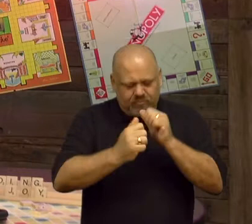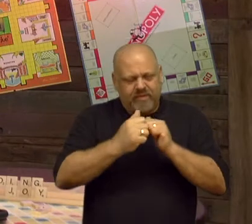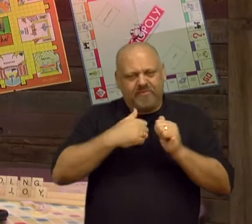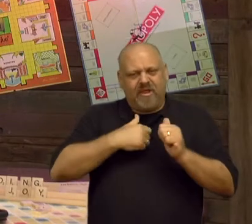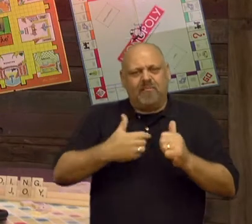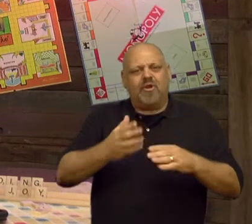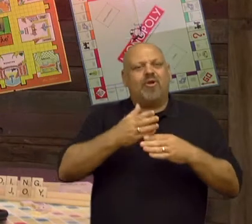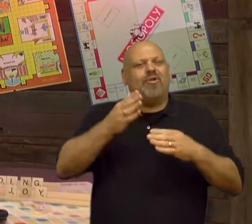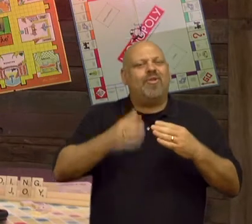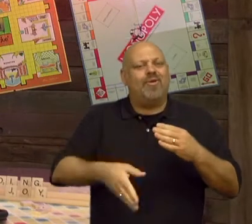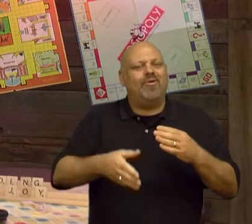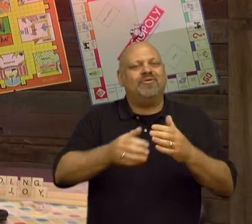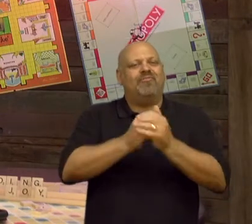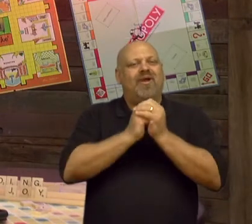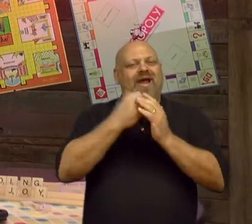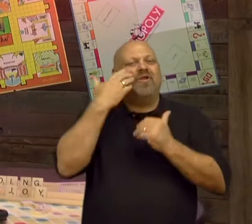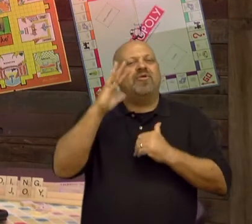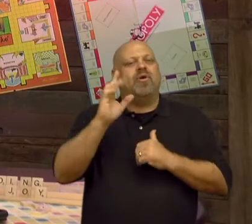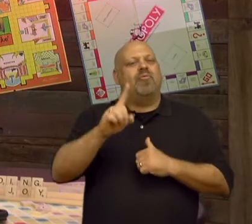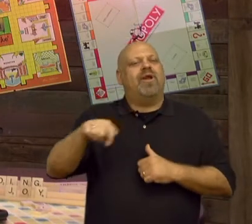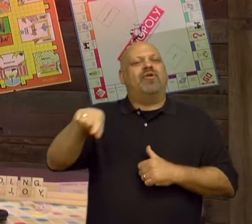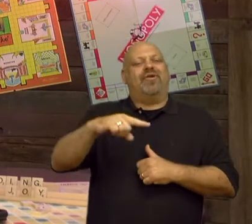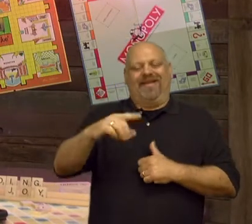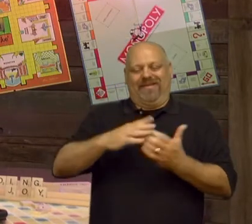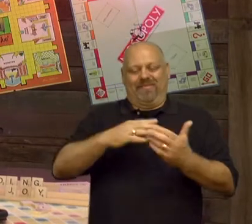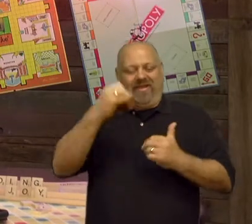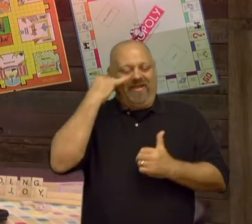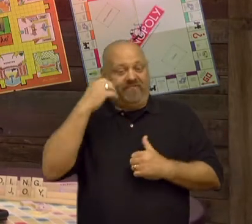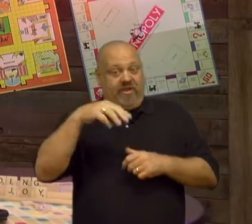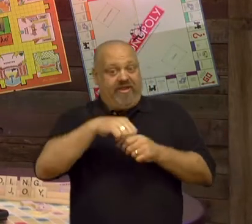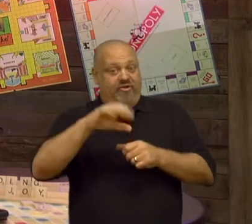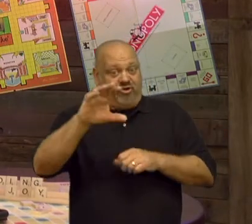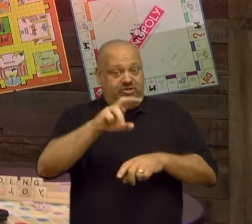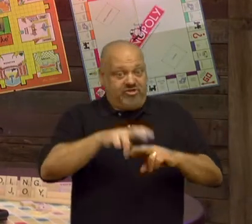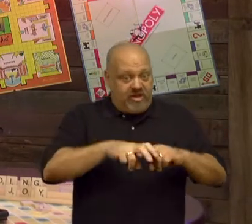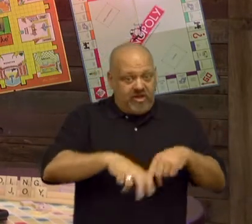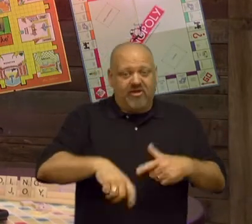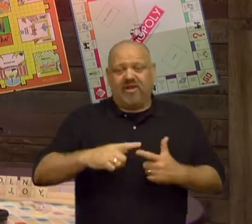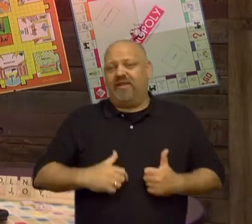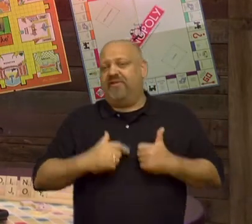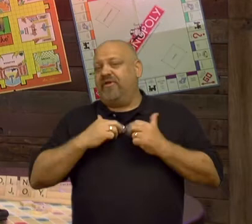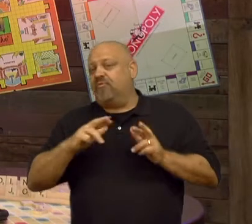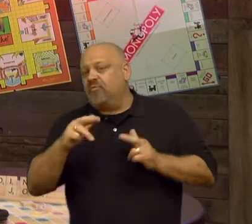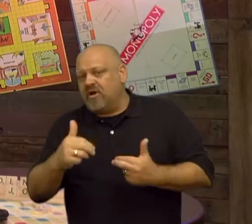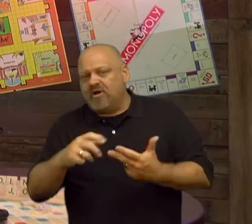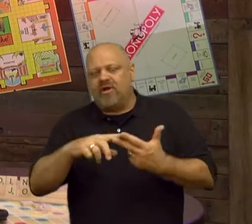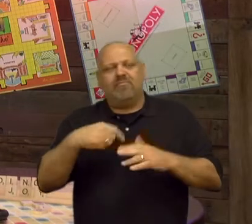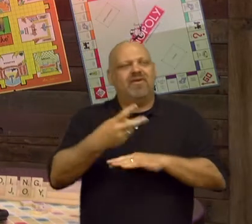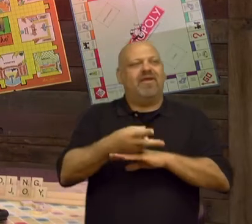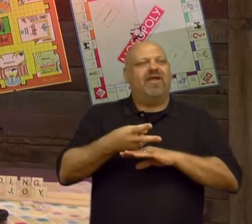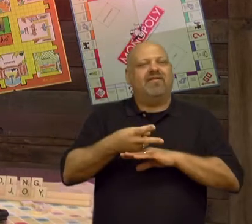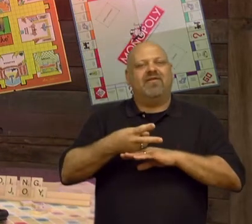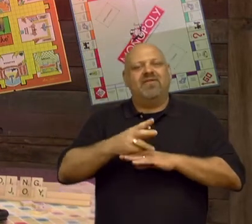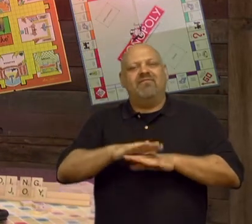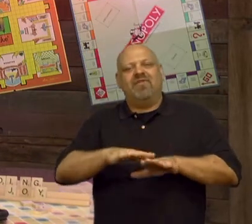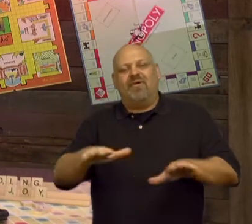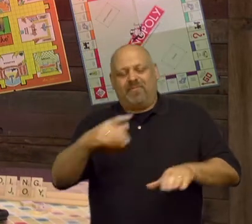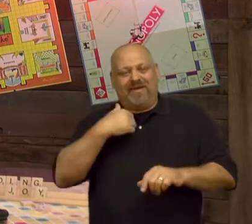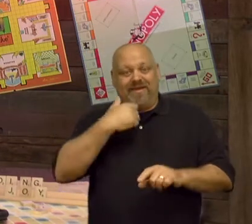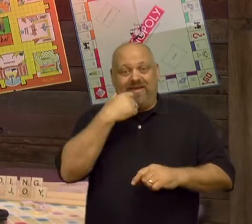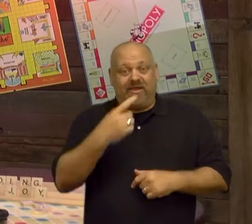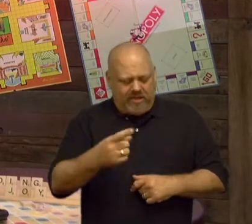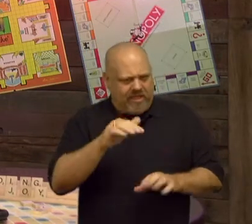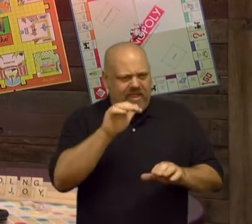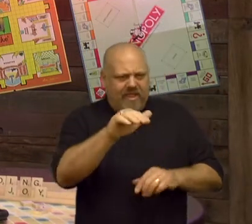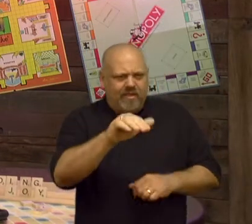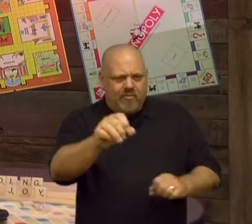with me? I'm gonna close in prayer. I don't know where you're at. Even if you're in your chair, your living room, you're laying on the floor, I'm gonna tell you, hey, wake